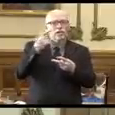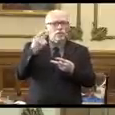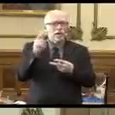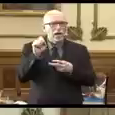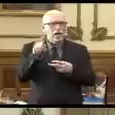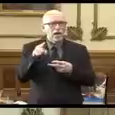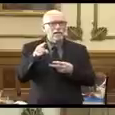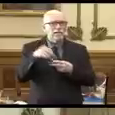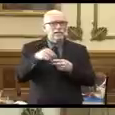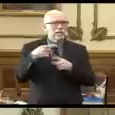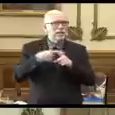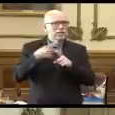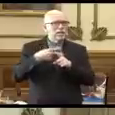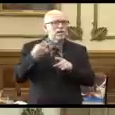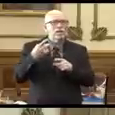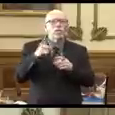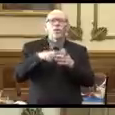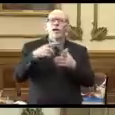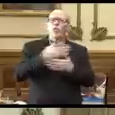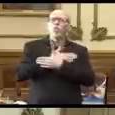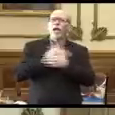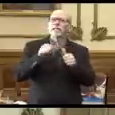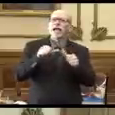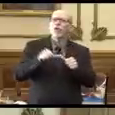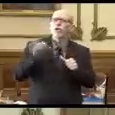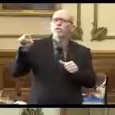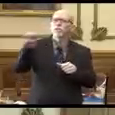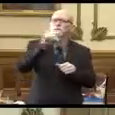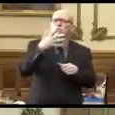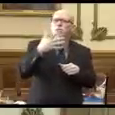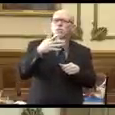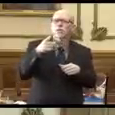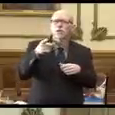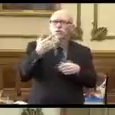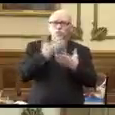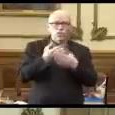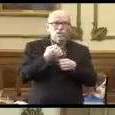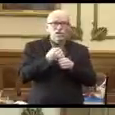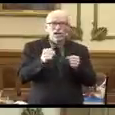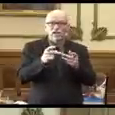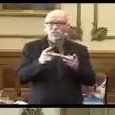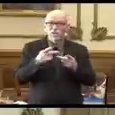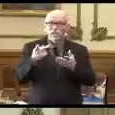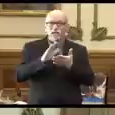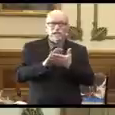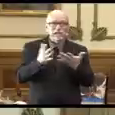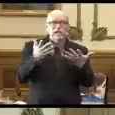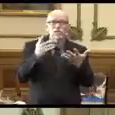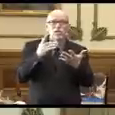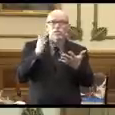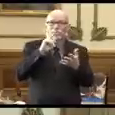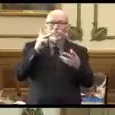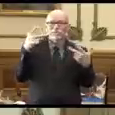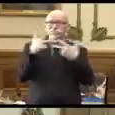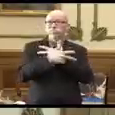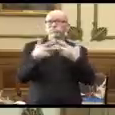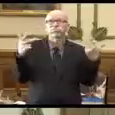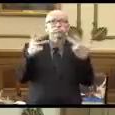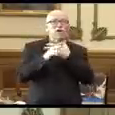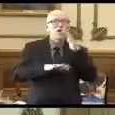couple of months. What about our rest areas? Are they good, safe, clean? We have lots of folks coming back and forth across